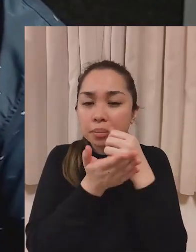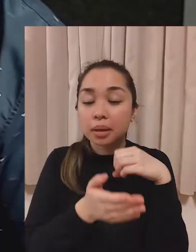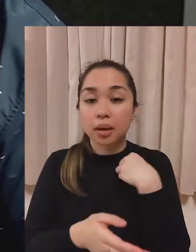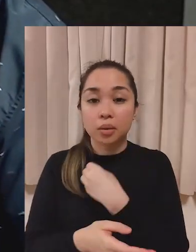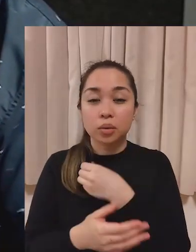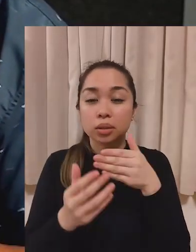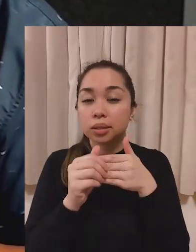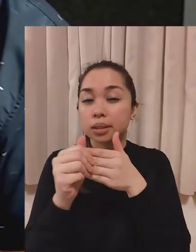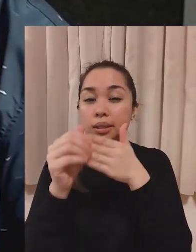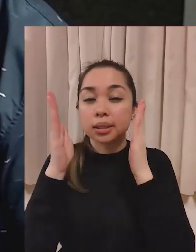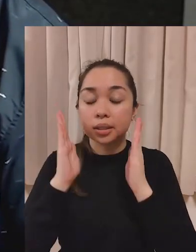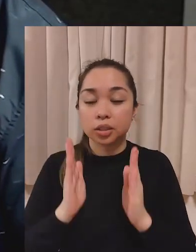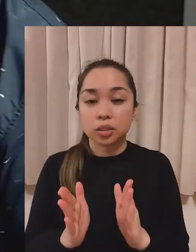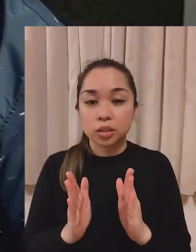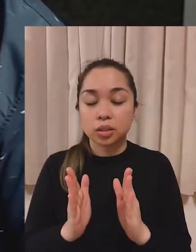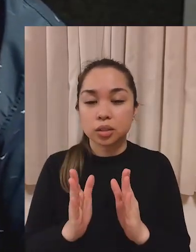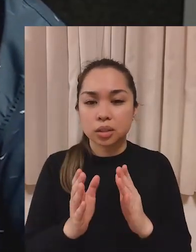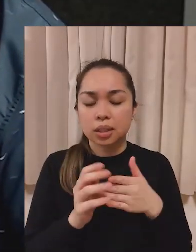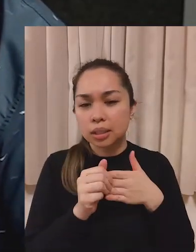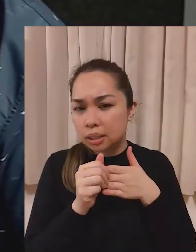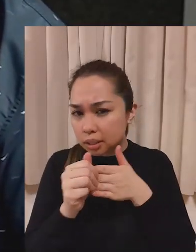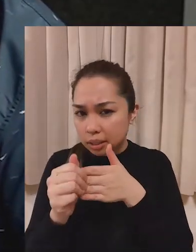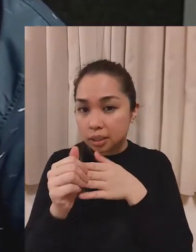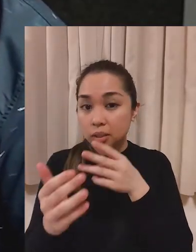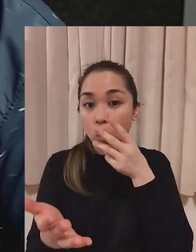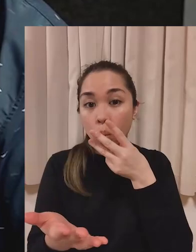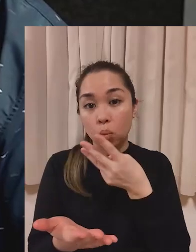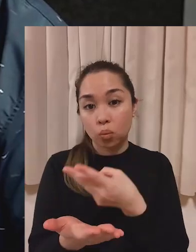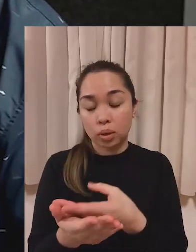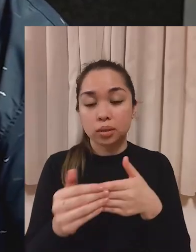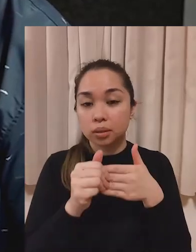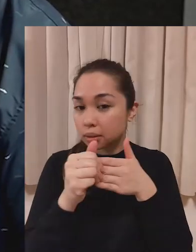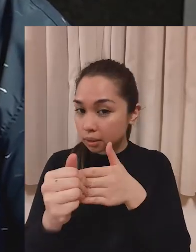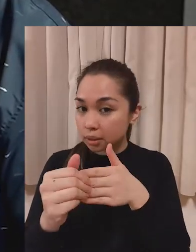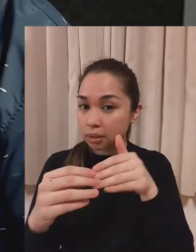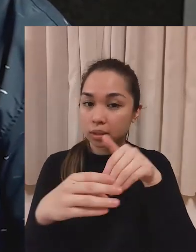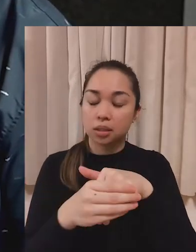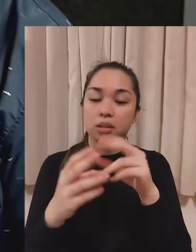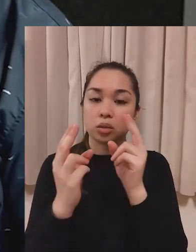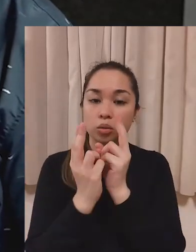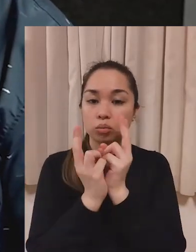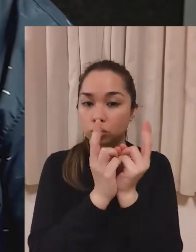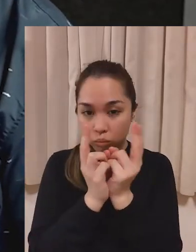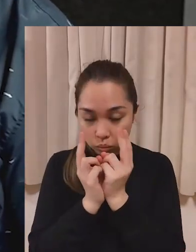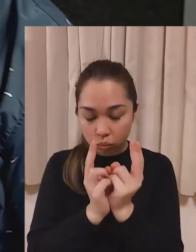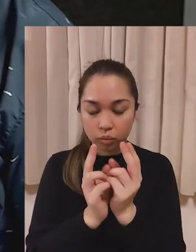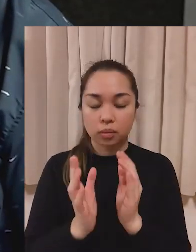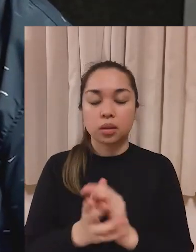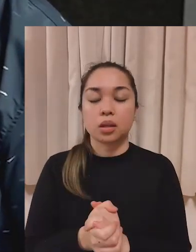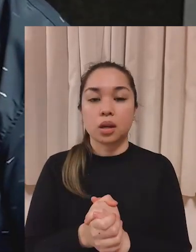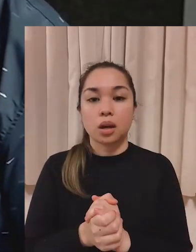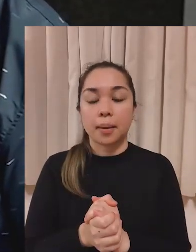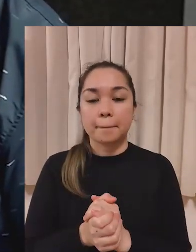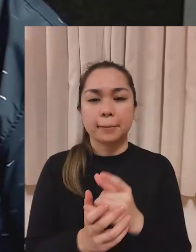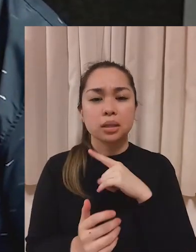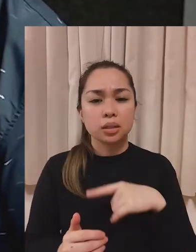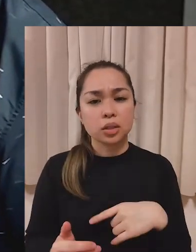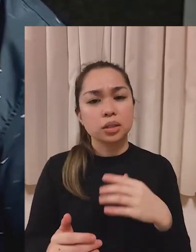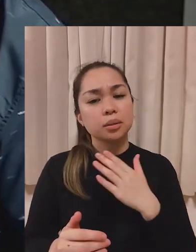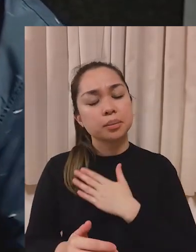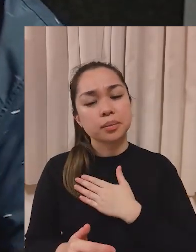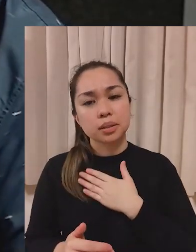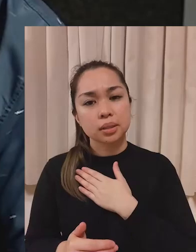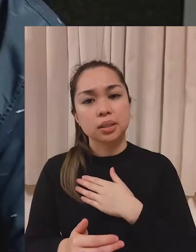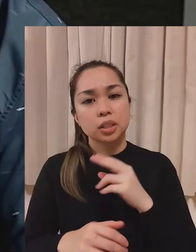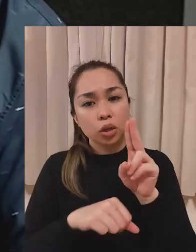And I pray, Father, that you will use your children to be a channel of that love and unity, Lord, to our